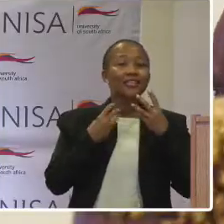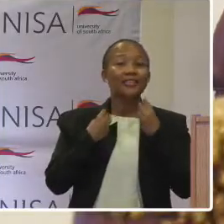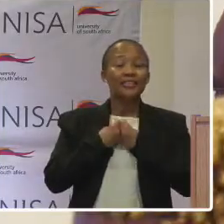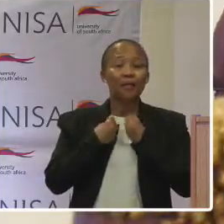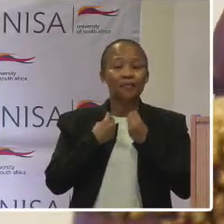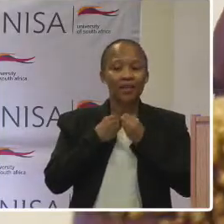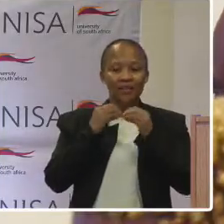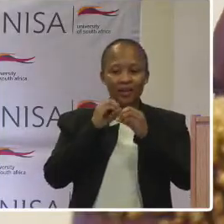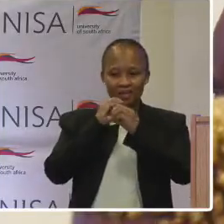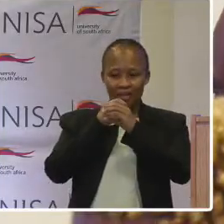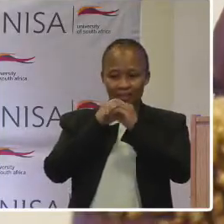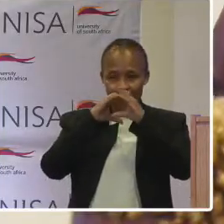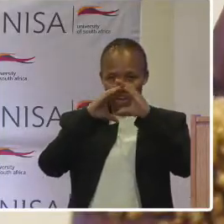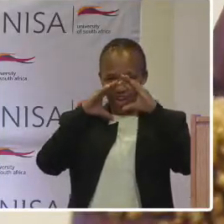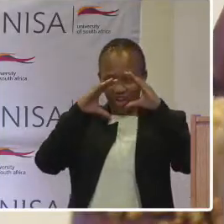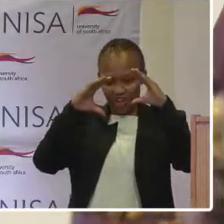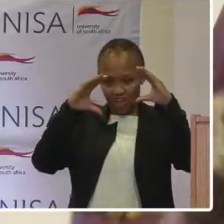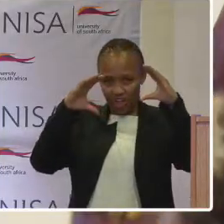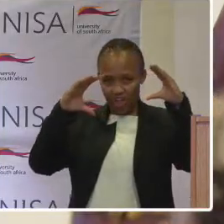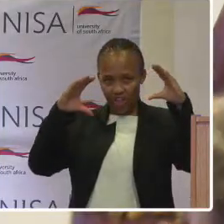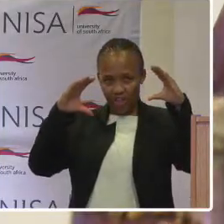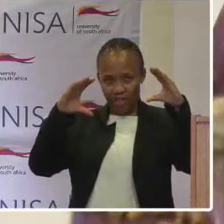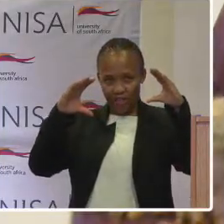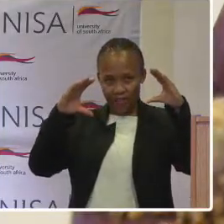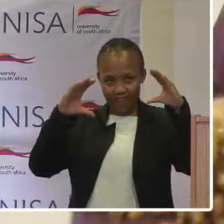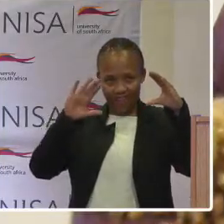not yet in that far come